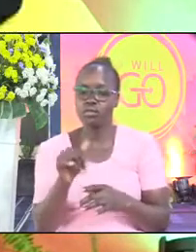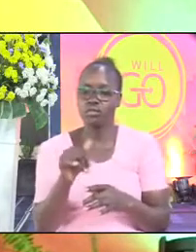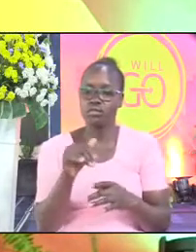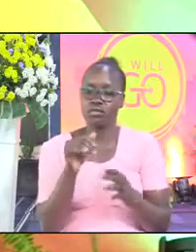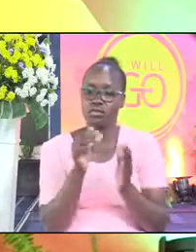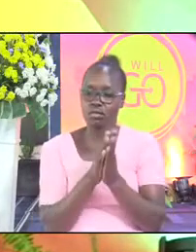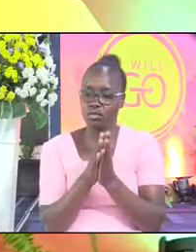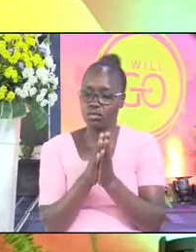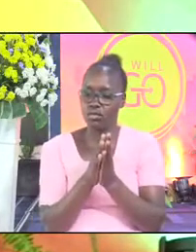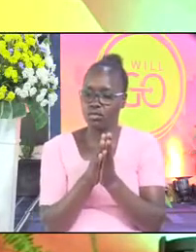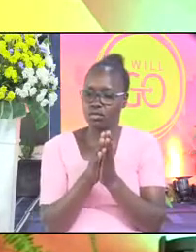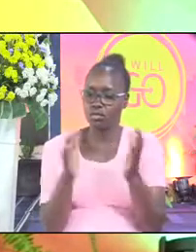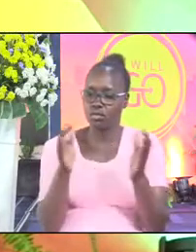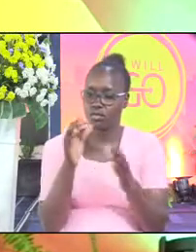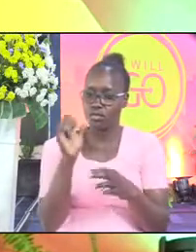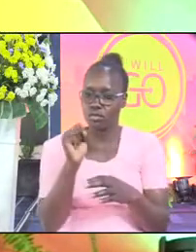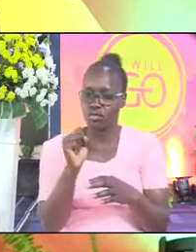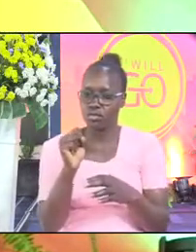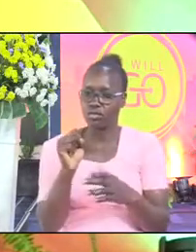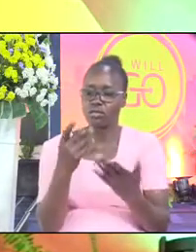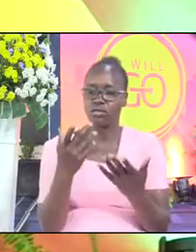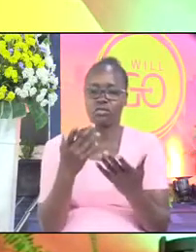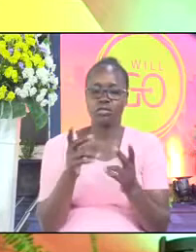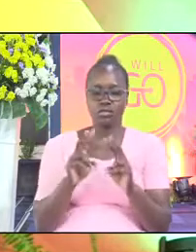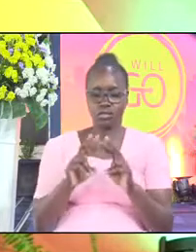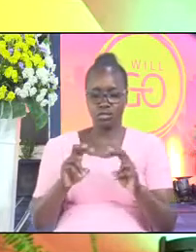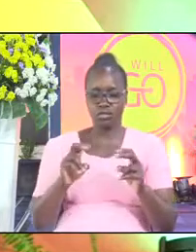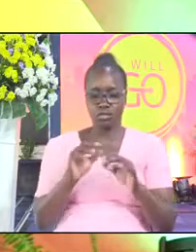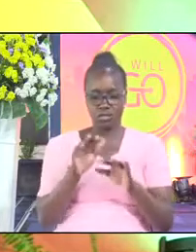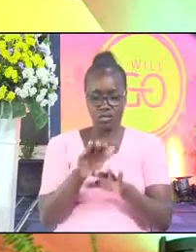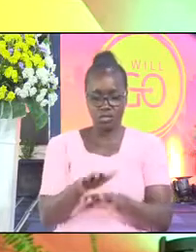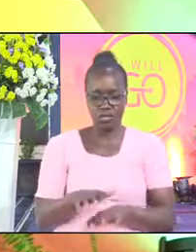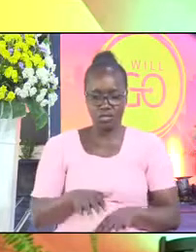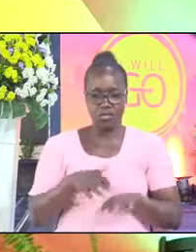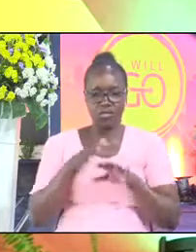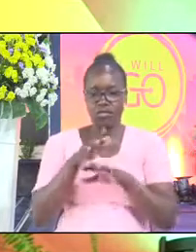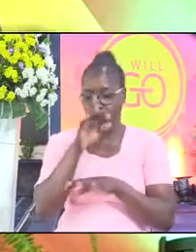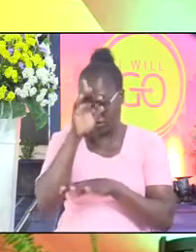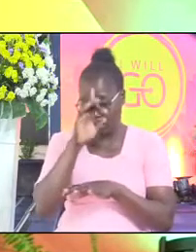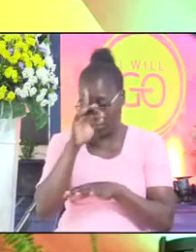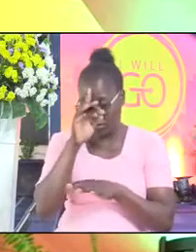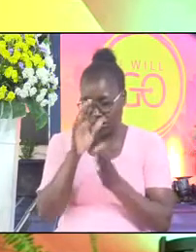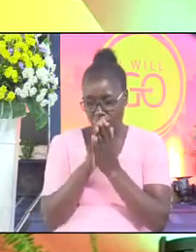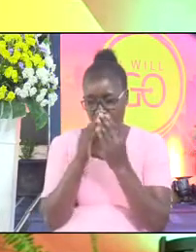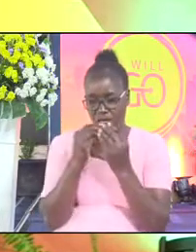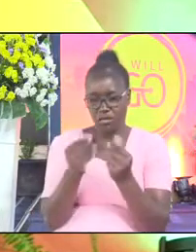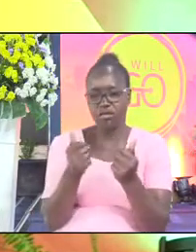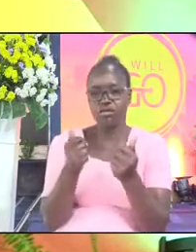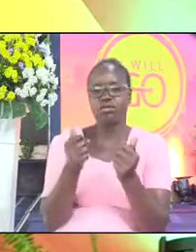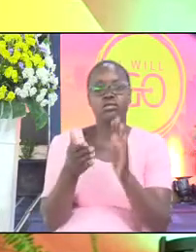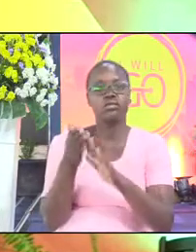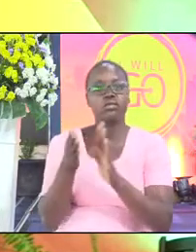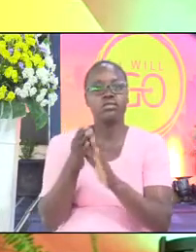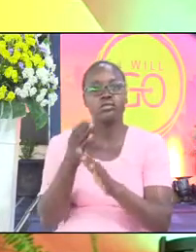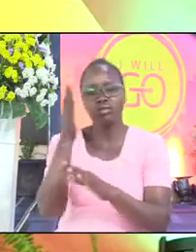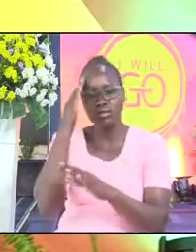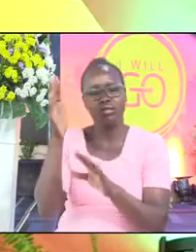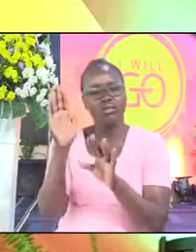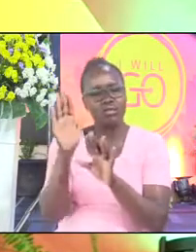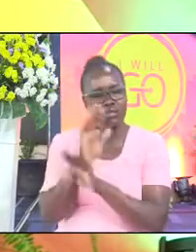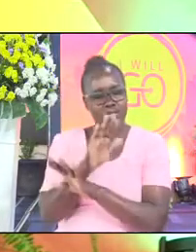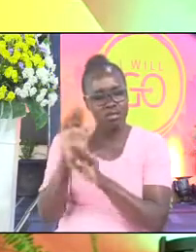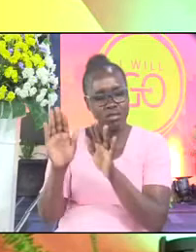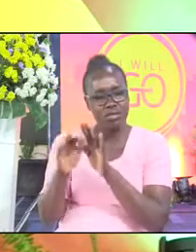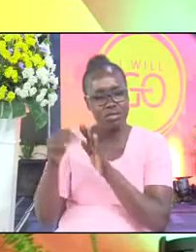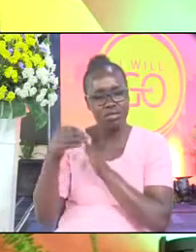S. He's an analyst. He can evaluate me critically, and he can do it quickly. He knows every